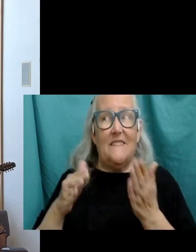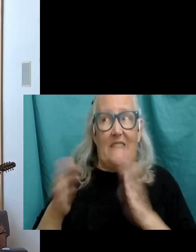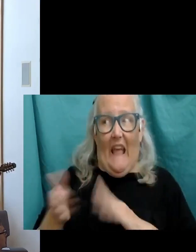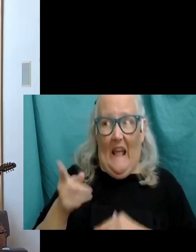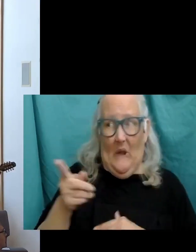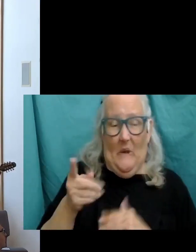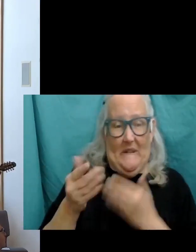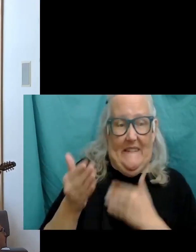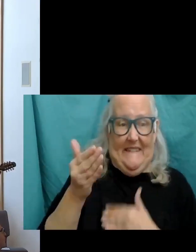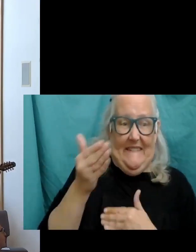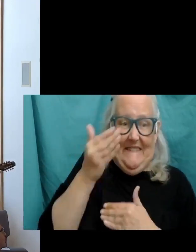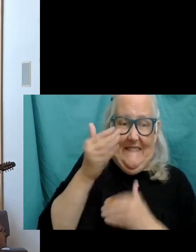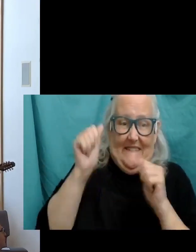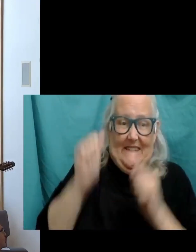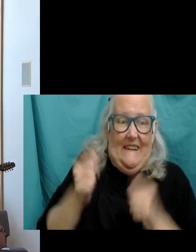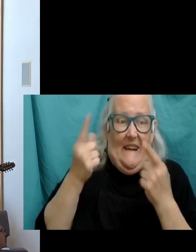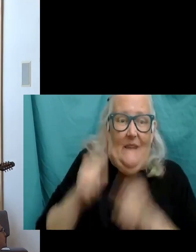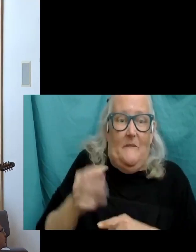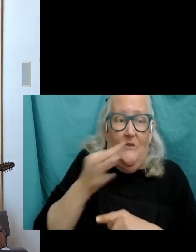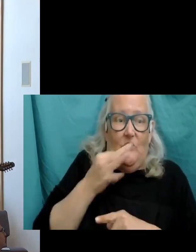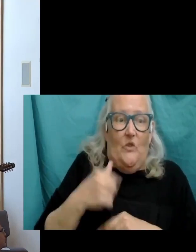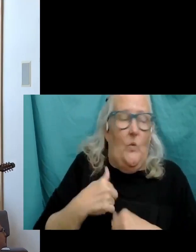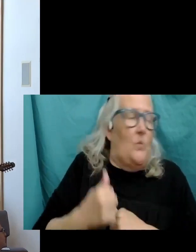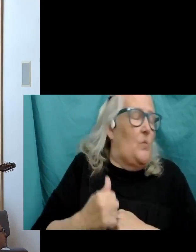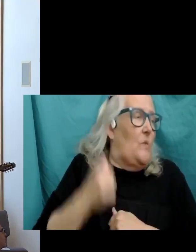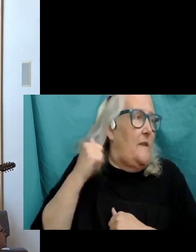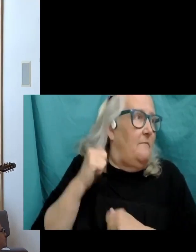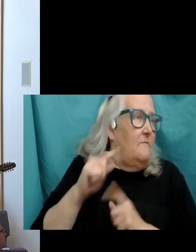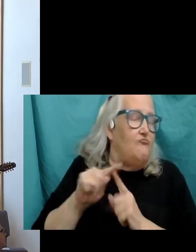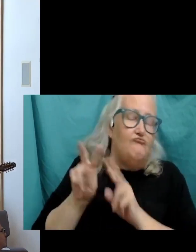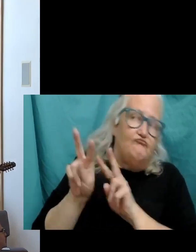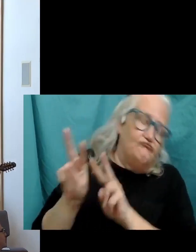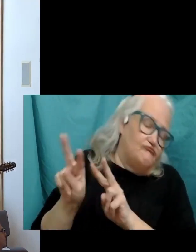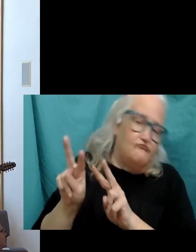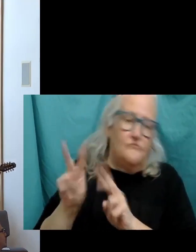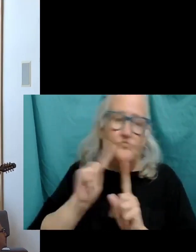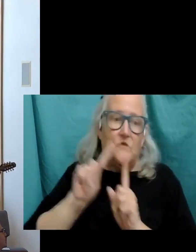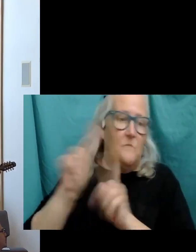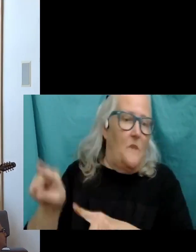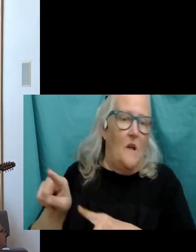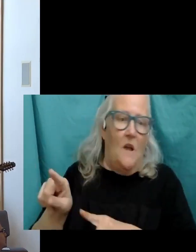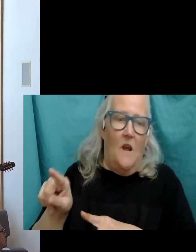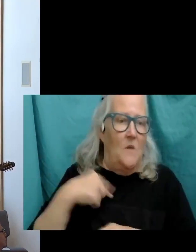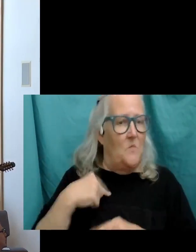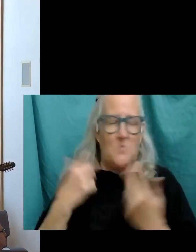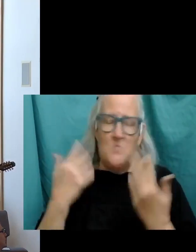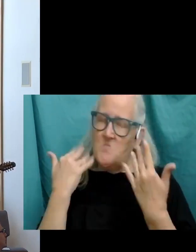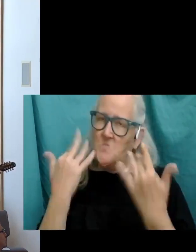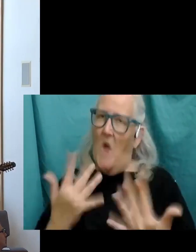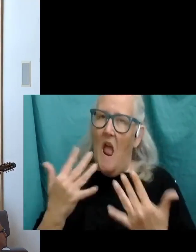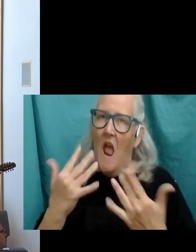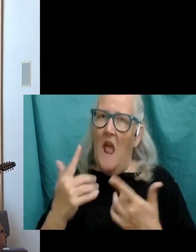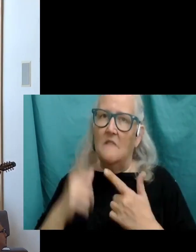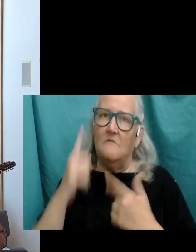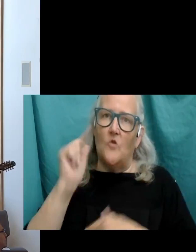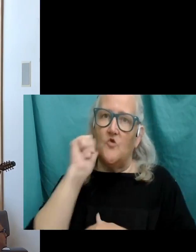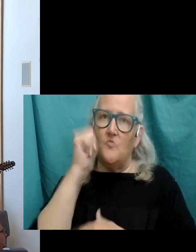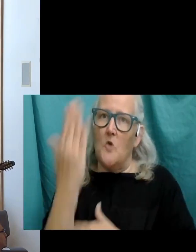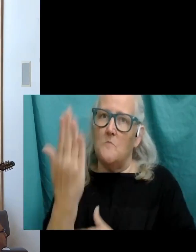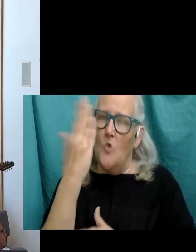we will not answer to him now. We will stand and face the morning light